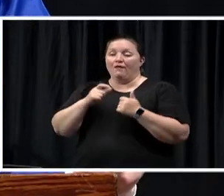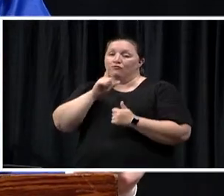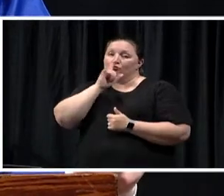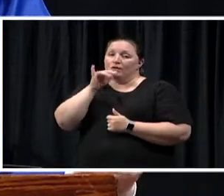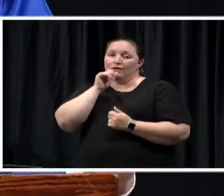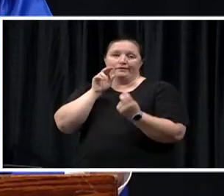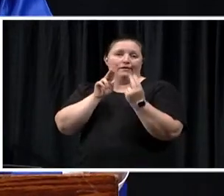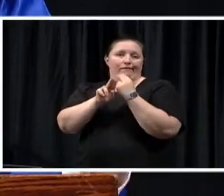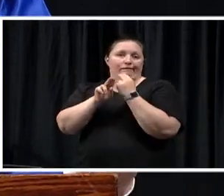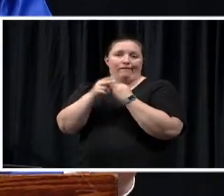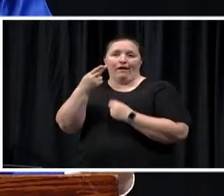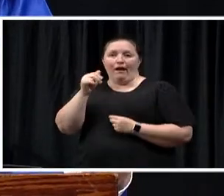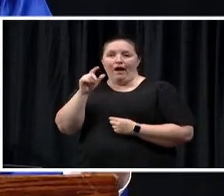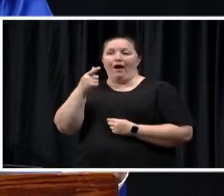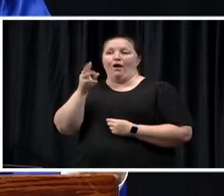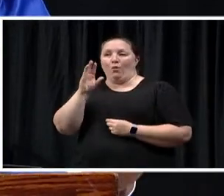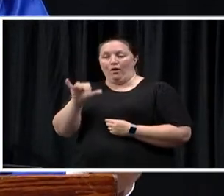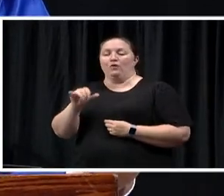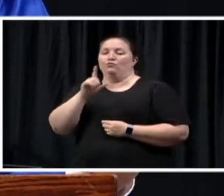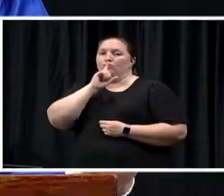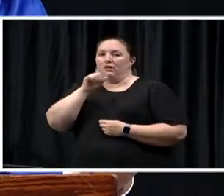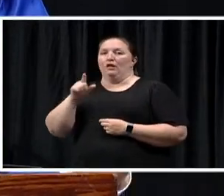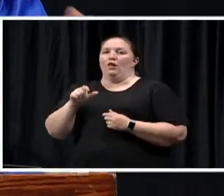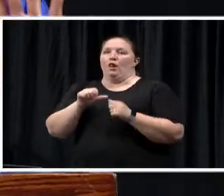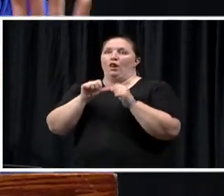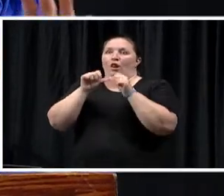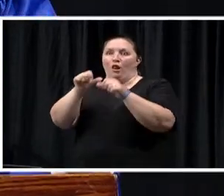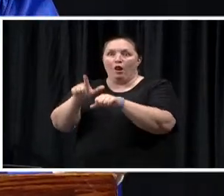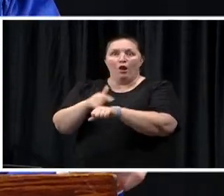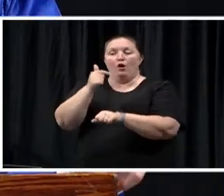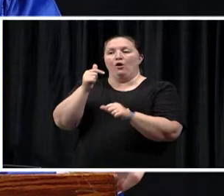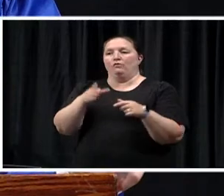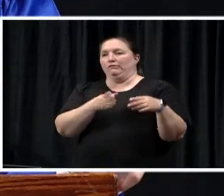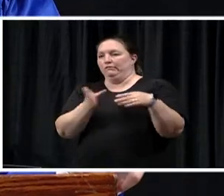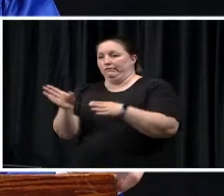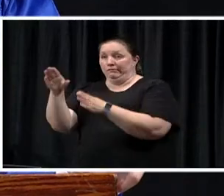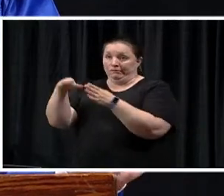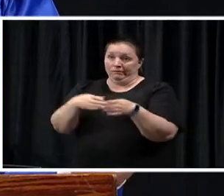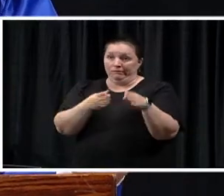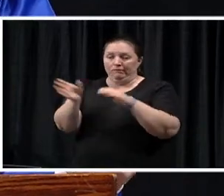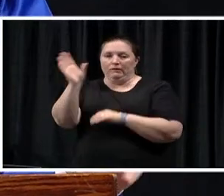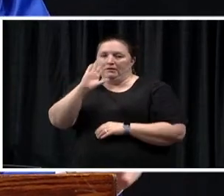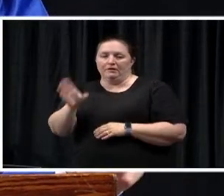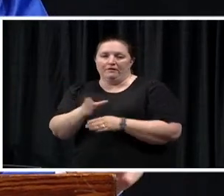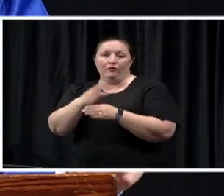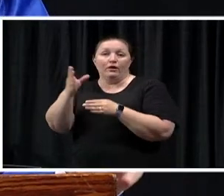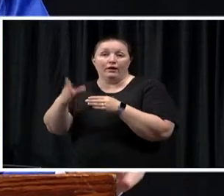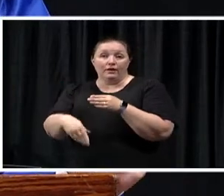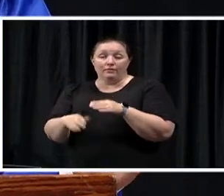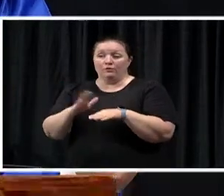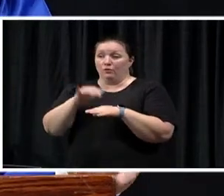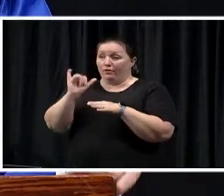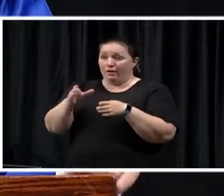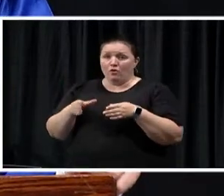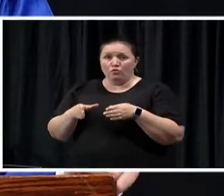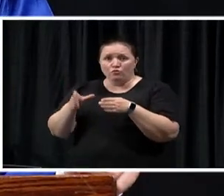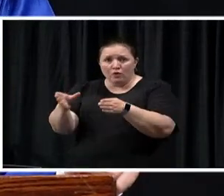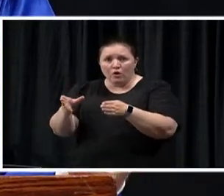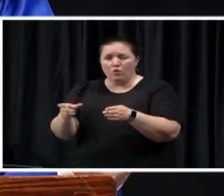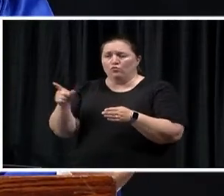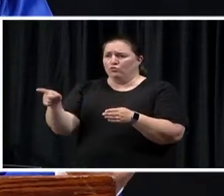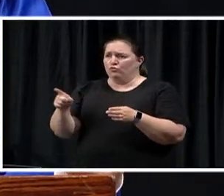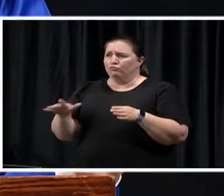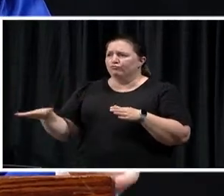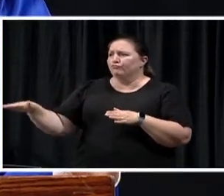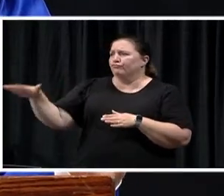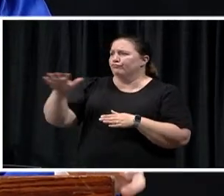highway, a long, winding road that is seemingly never ending. And on this road, you're surrounded